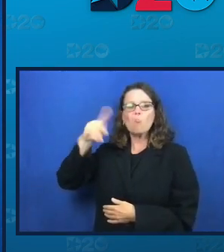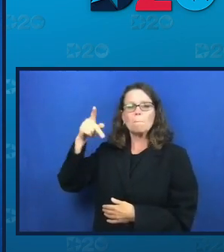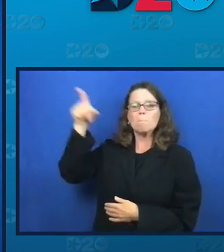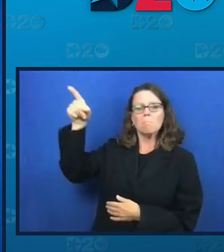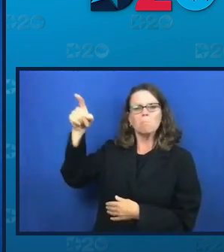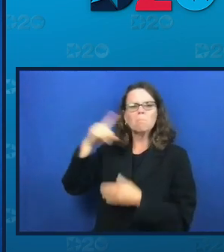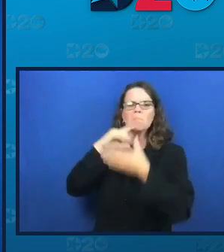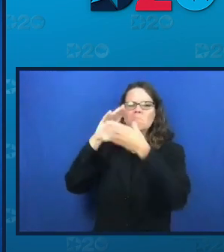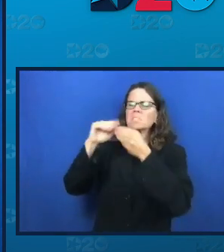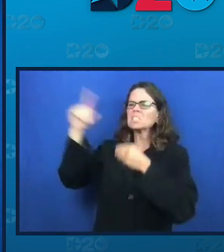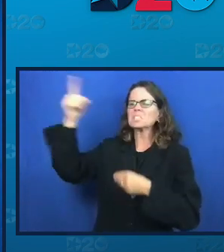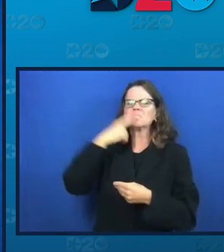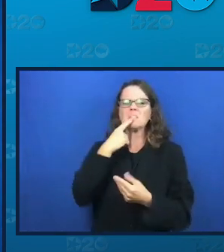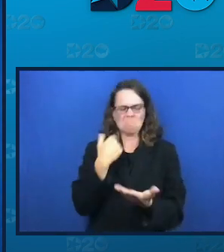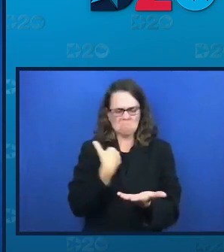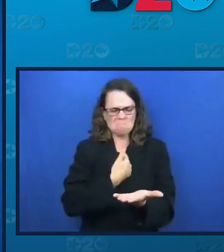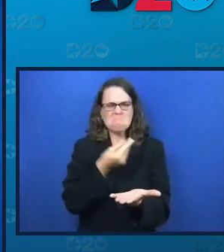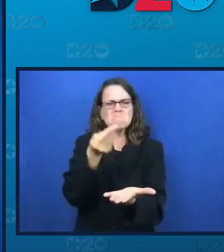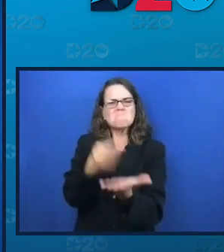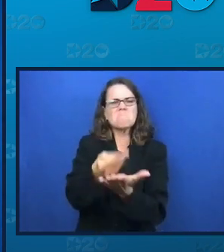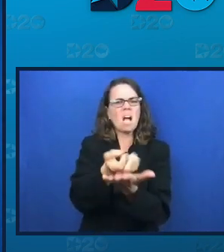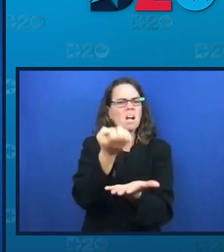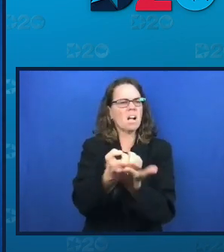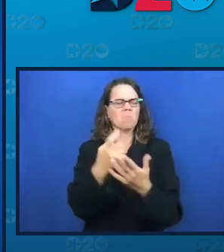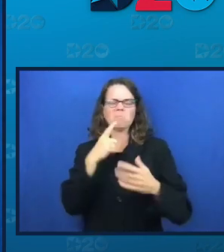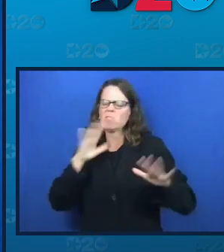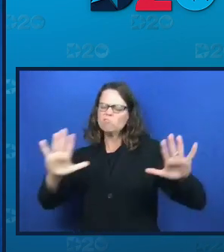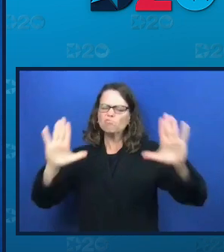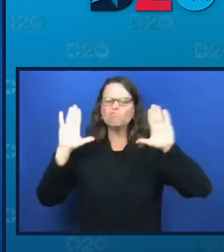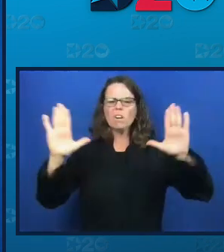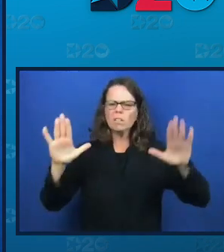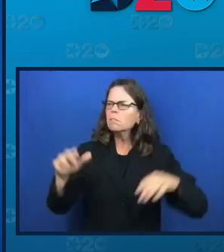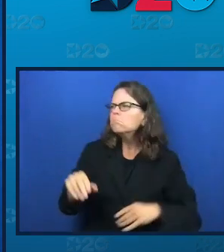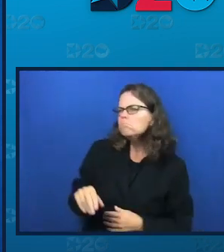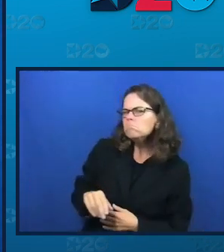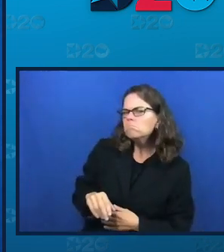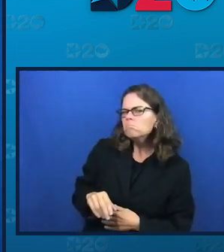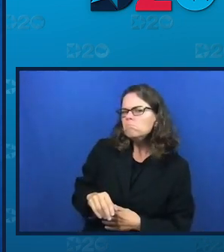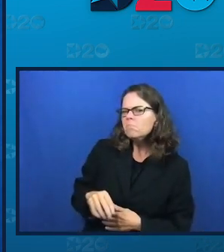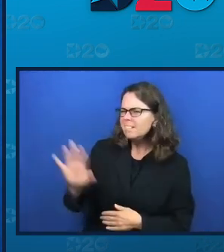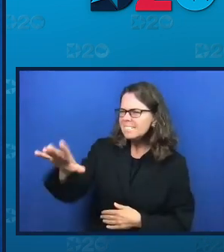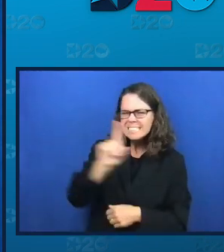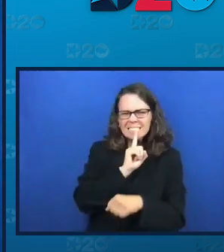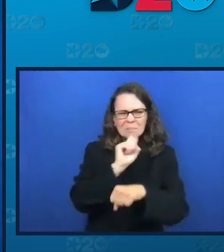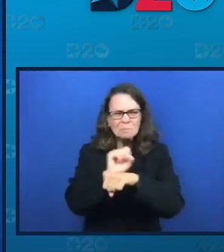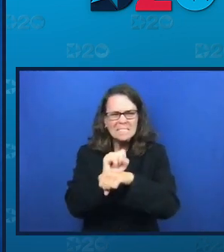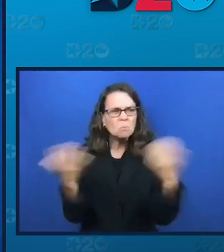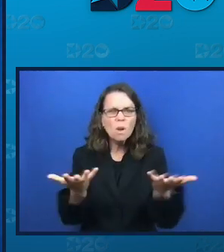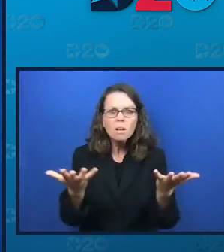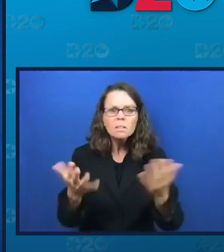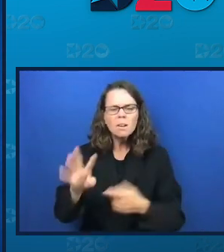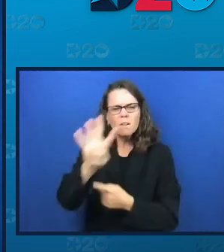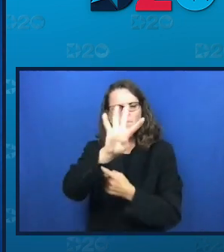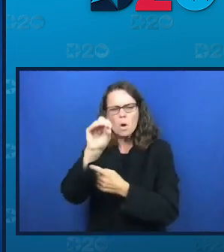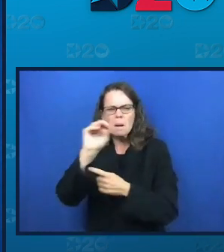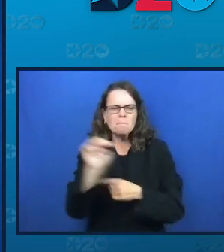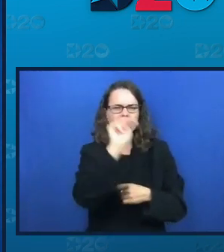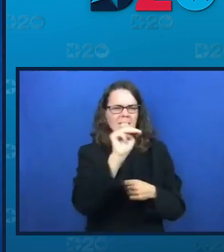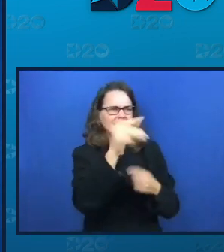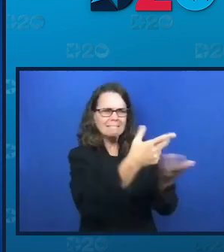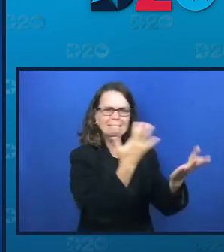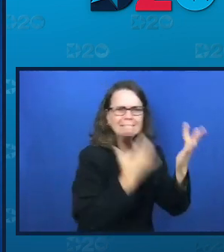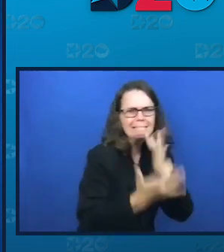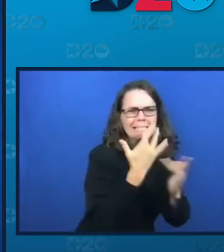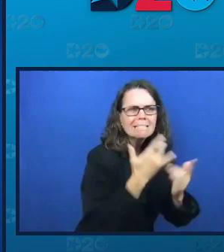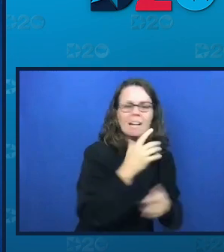are at risk of losing their homes, 30 million aren't getting enough to eat, and 5.4 million people